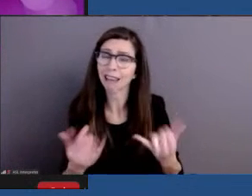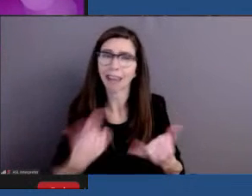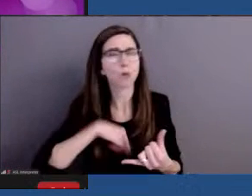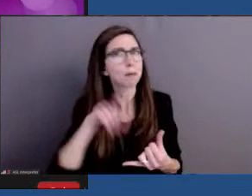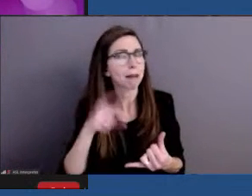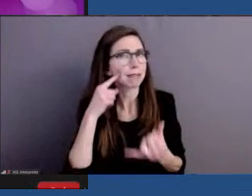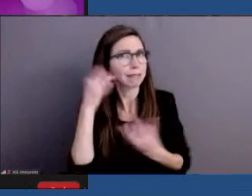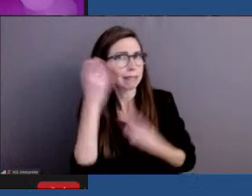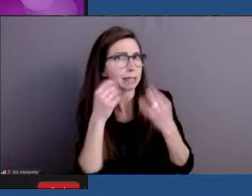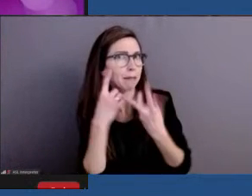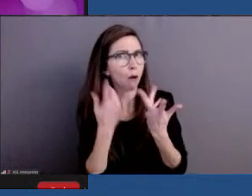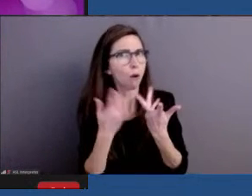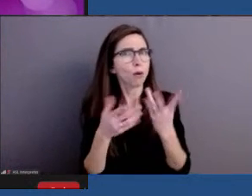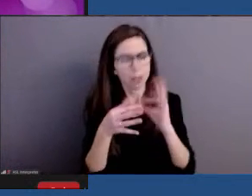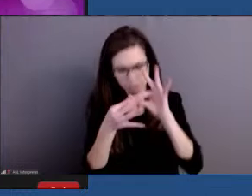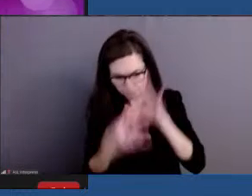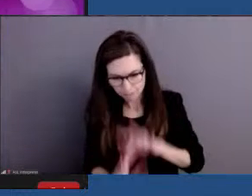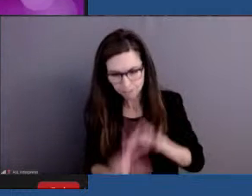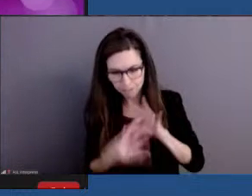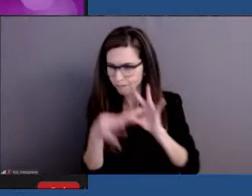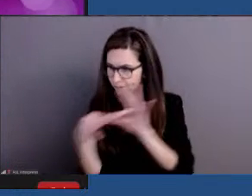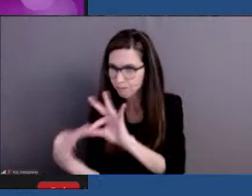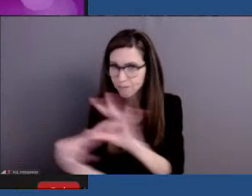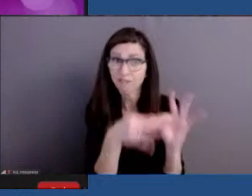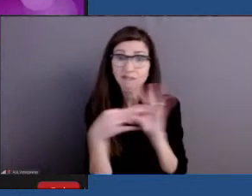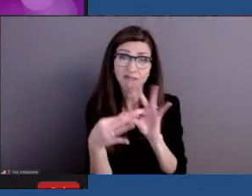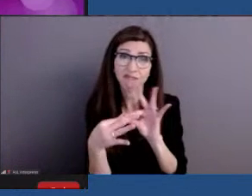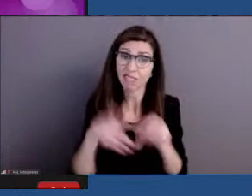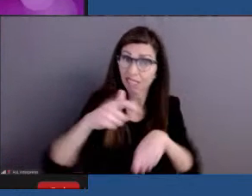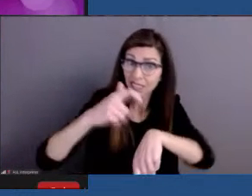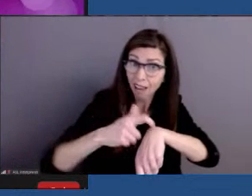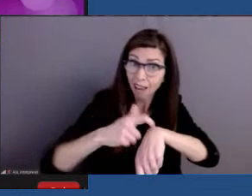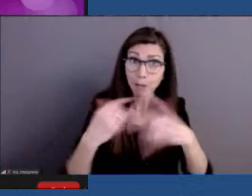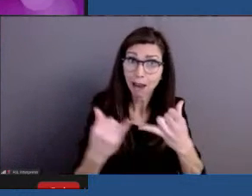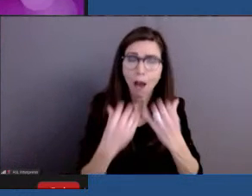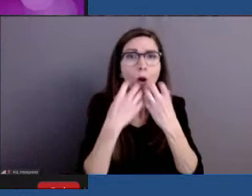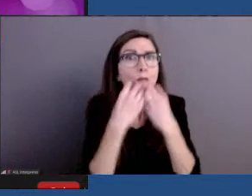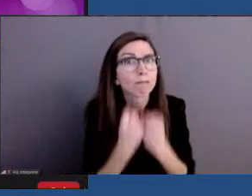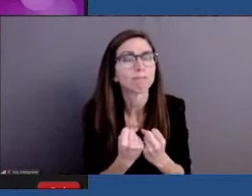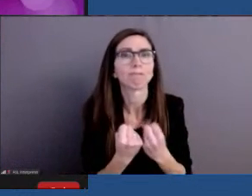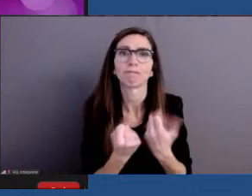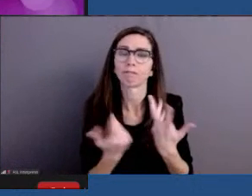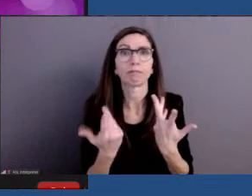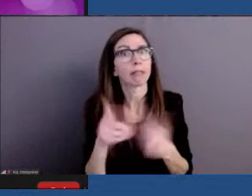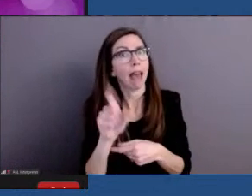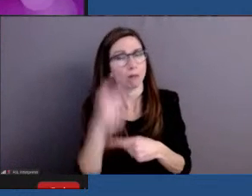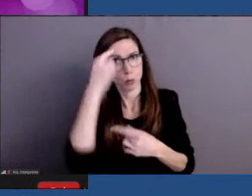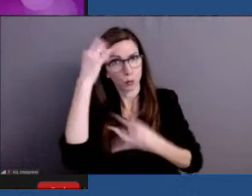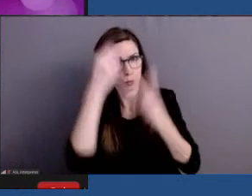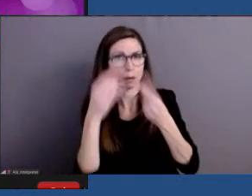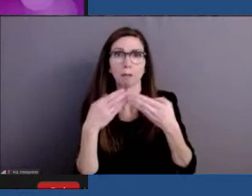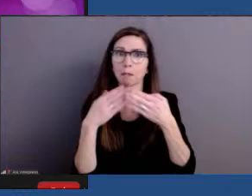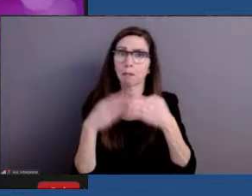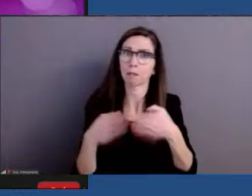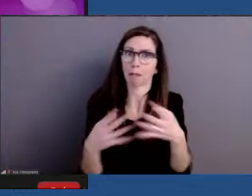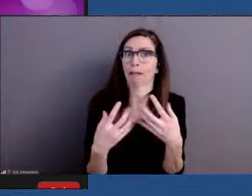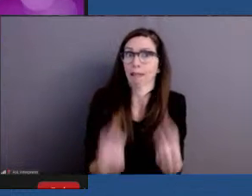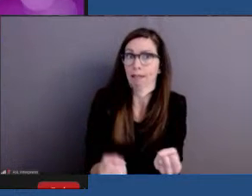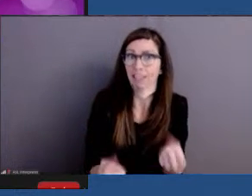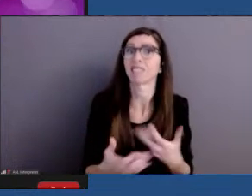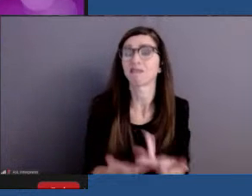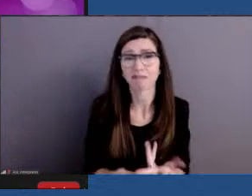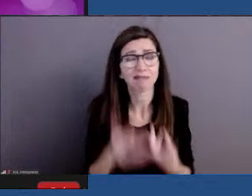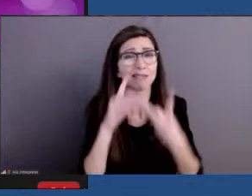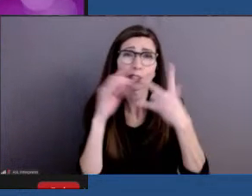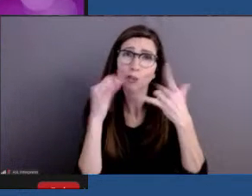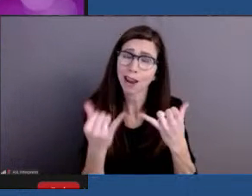disability. This is also a time of public health emergency. So I want to first express my heartfelt thanks to those